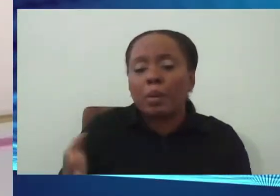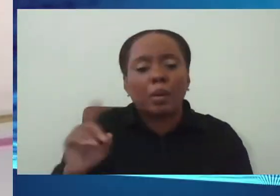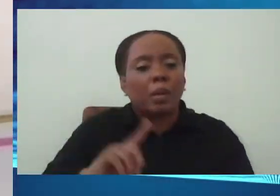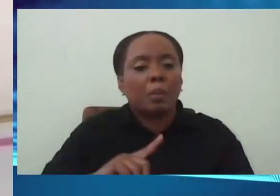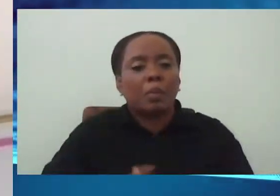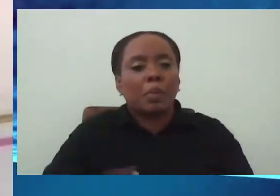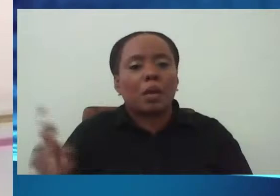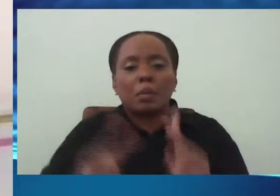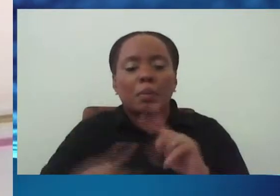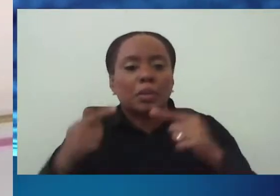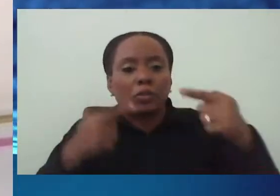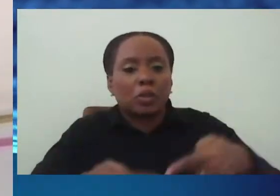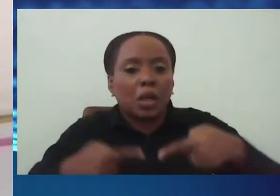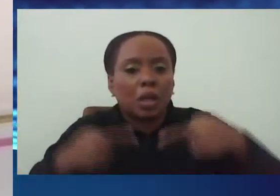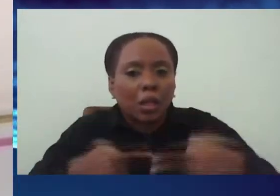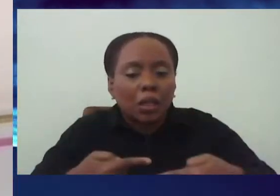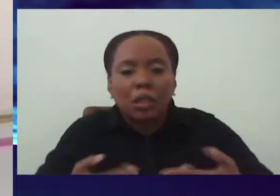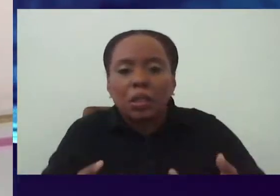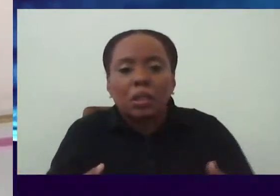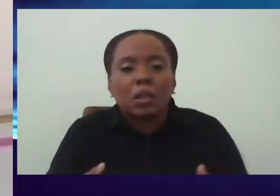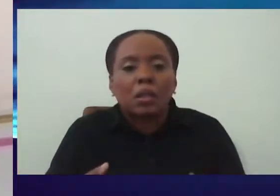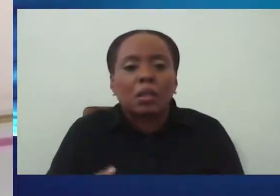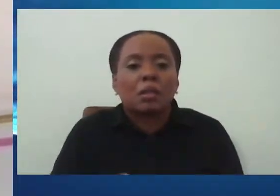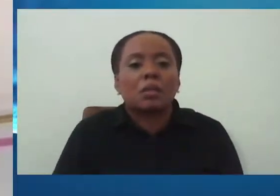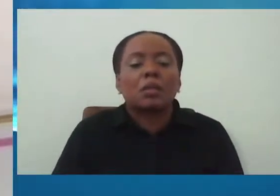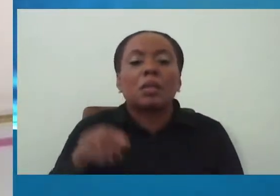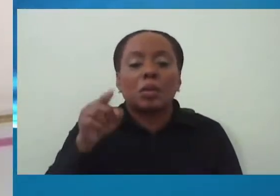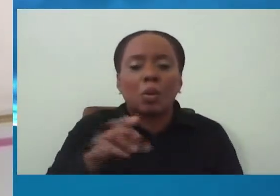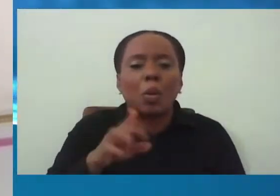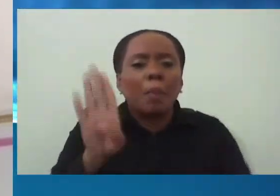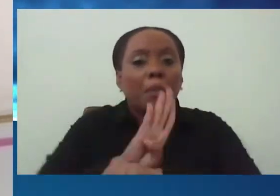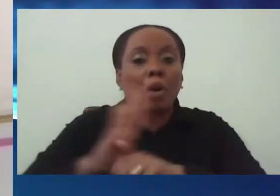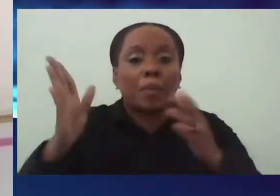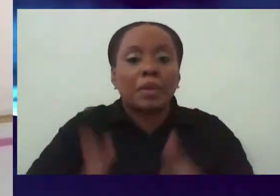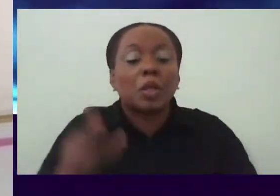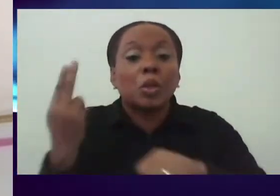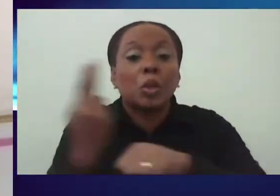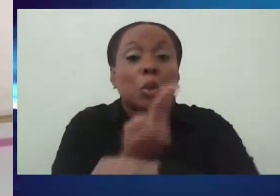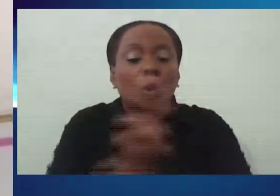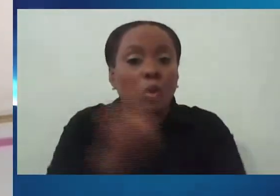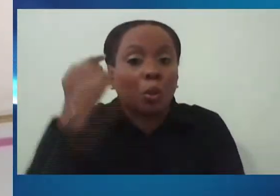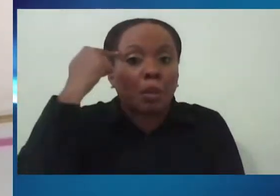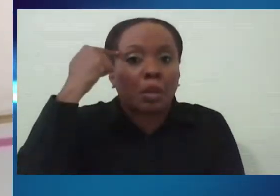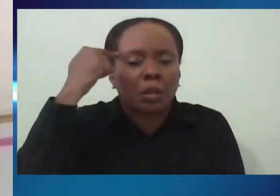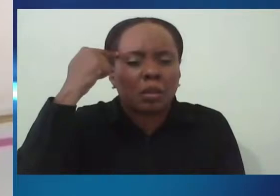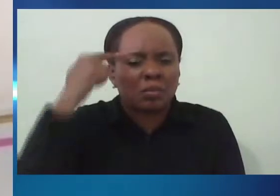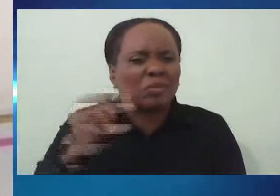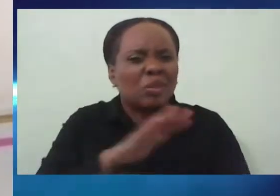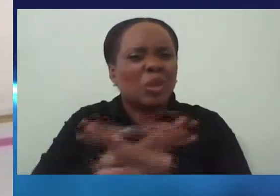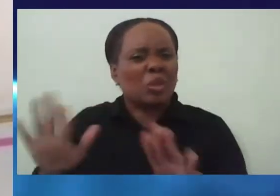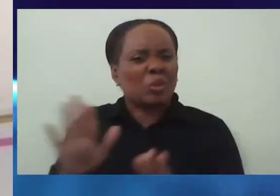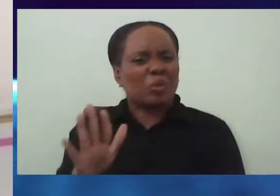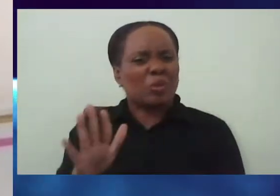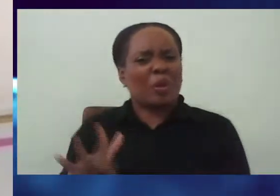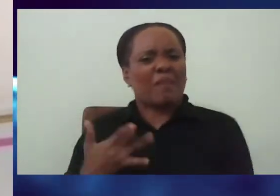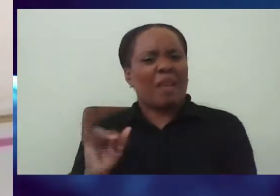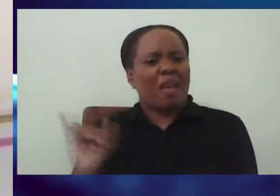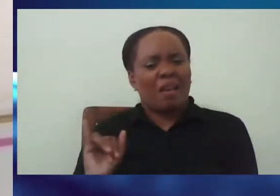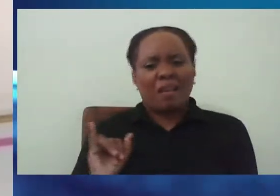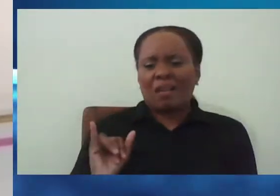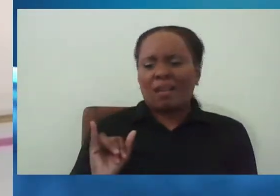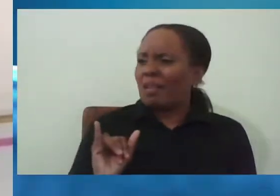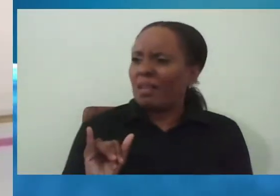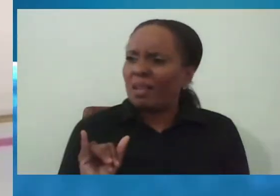are struggling. I would say to Bajans, use your head. Do not put yourself in a situation where you are not